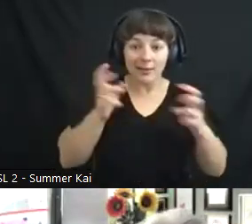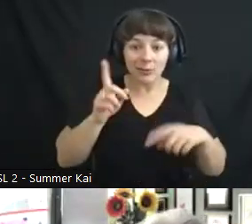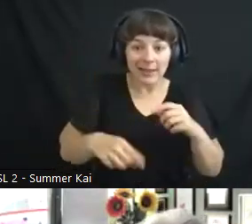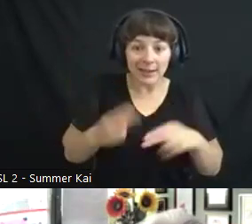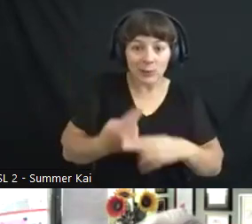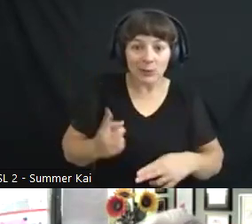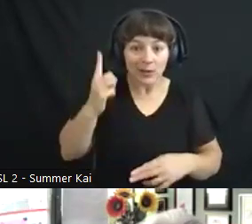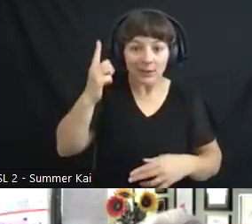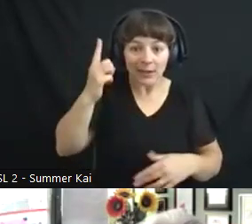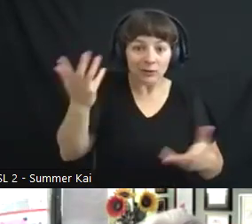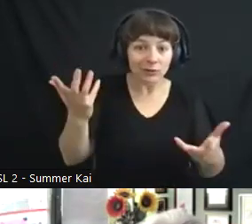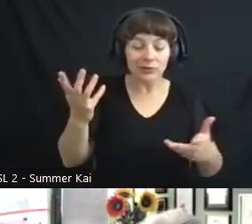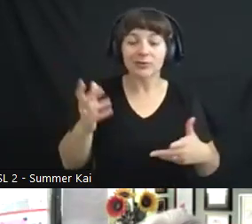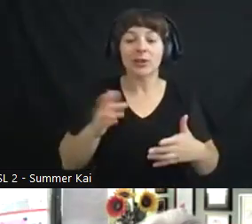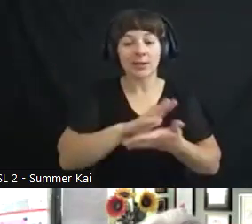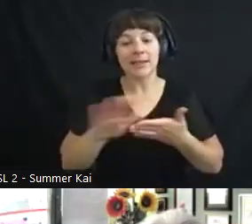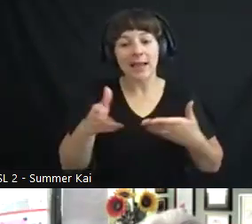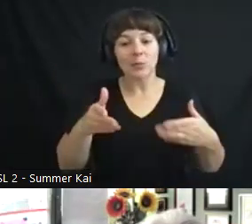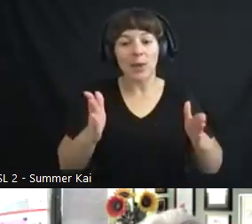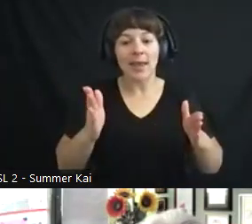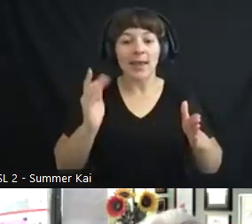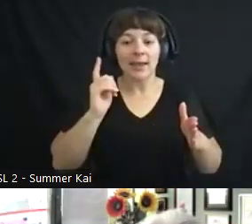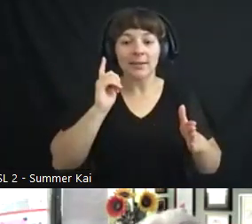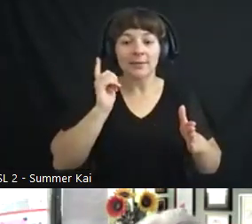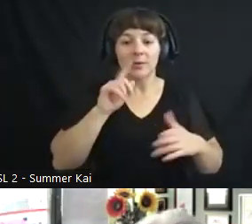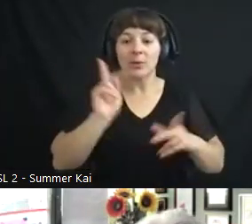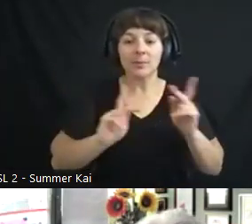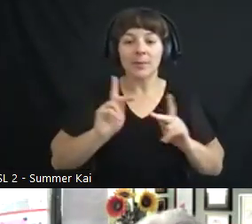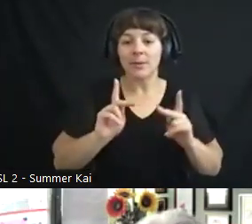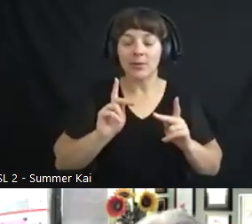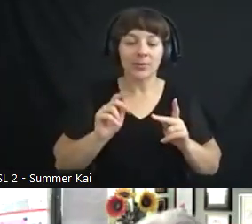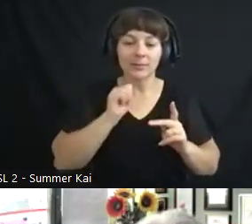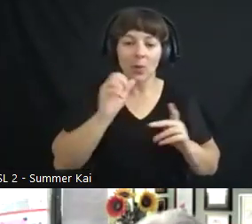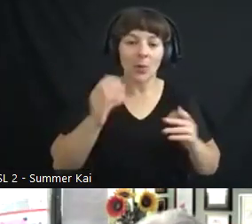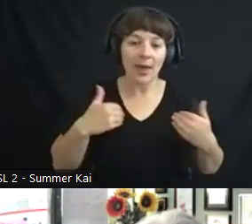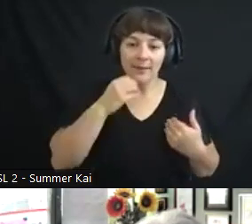it's a nice alternative way to help people that's unhoused.